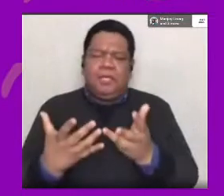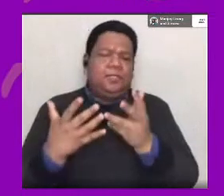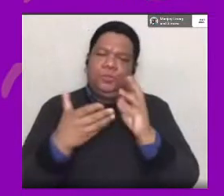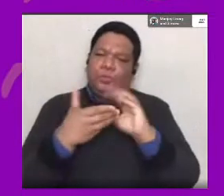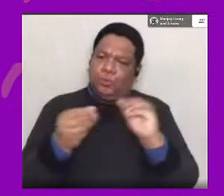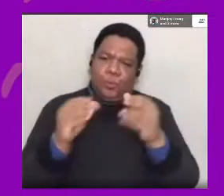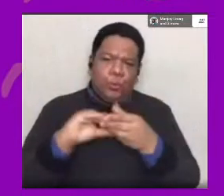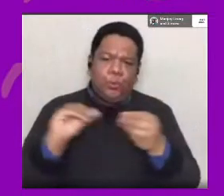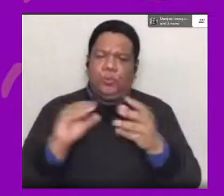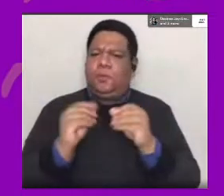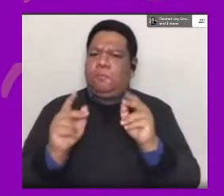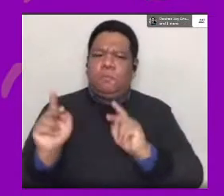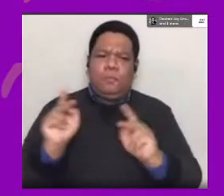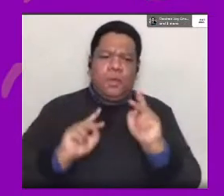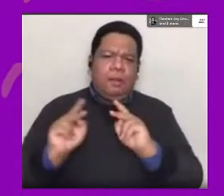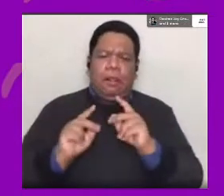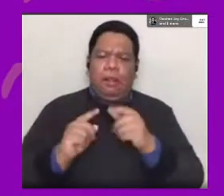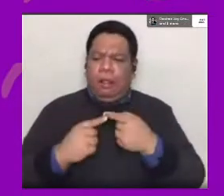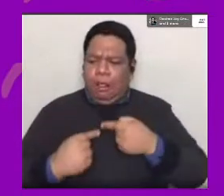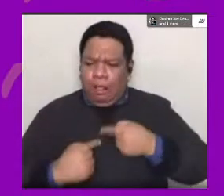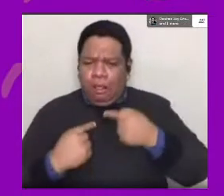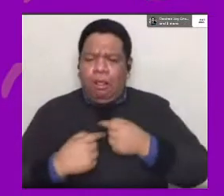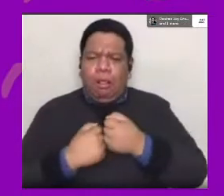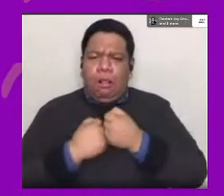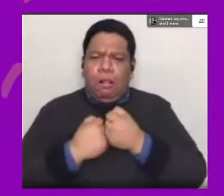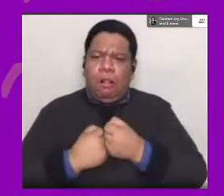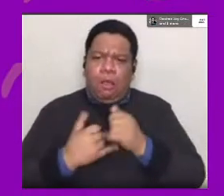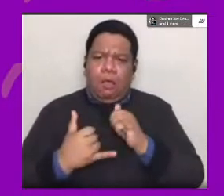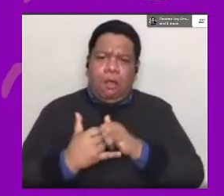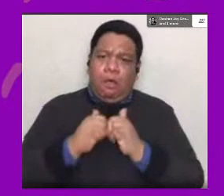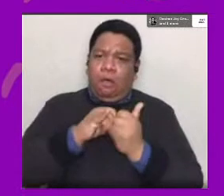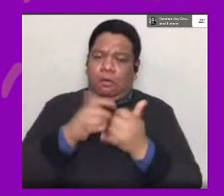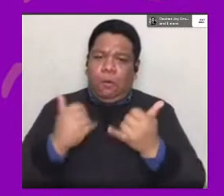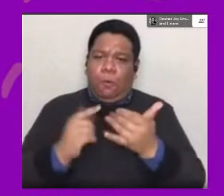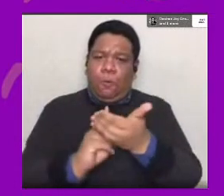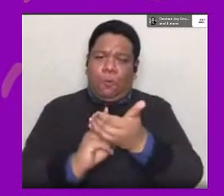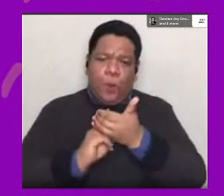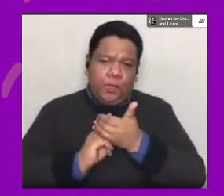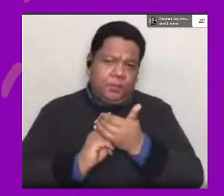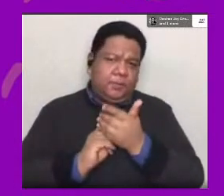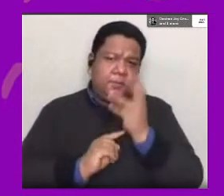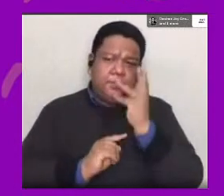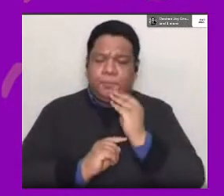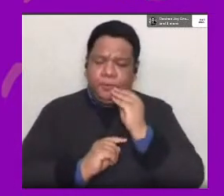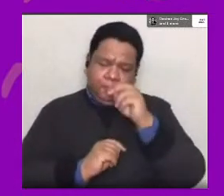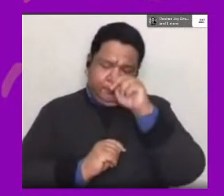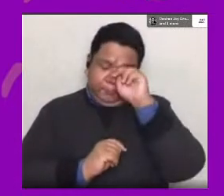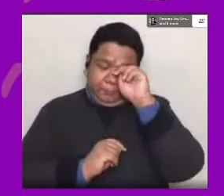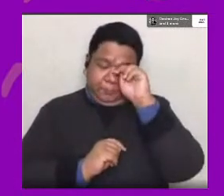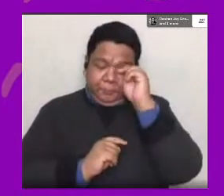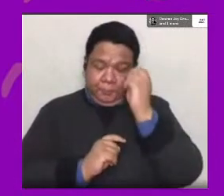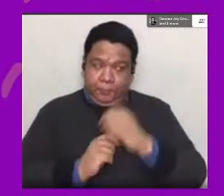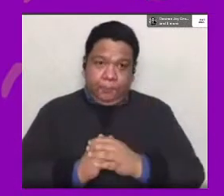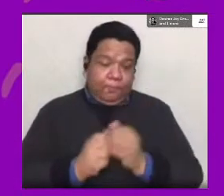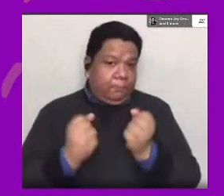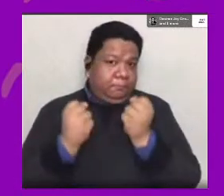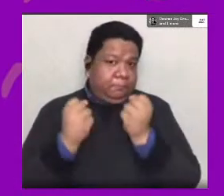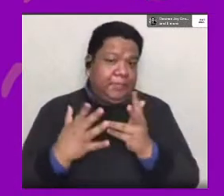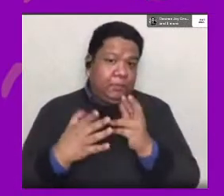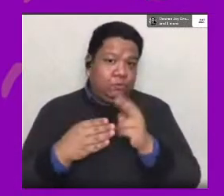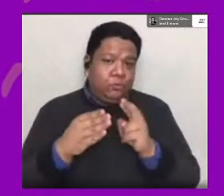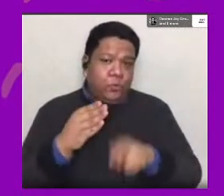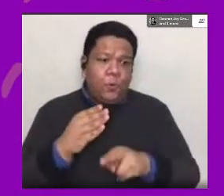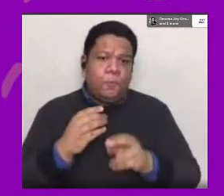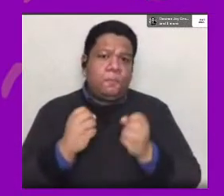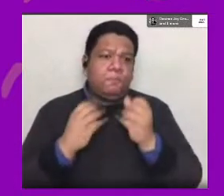how people were struggling and coping with the quarantine measures. Many of these results and